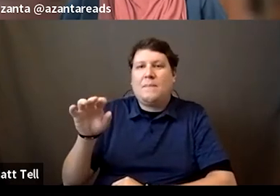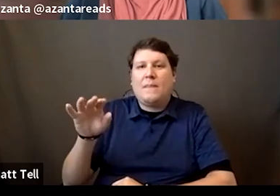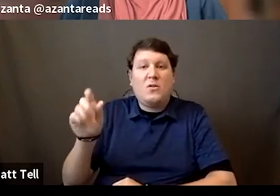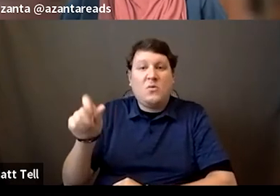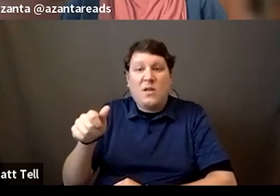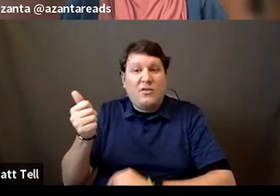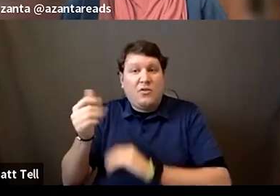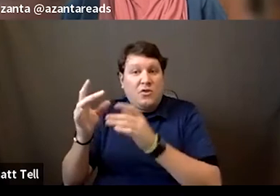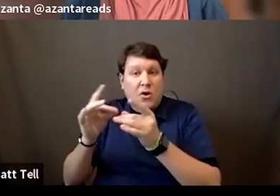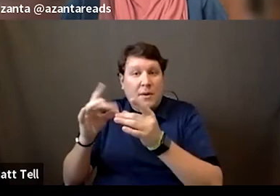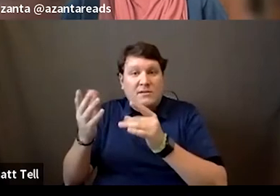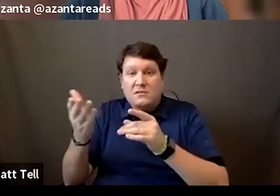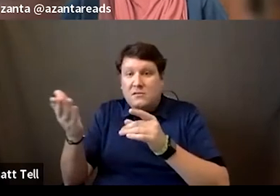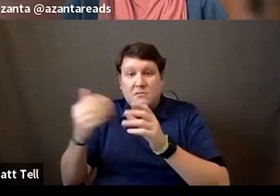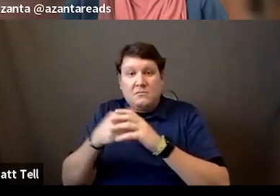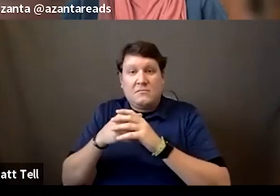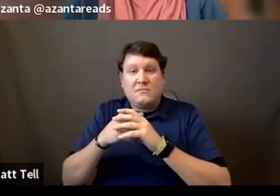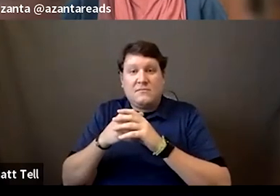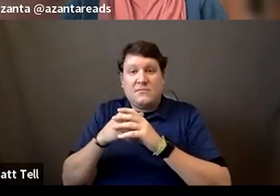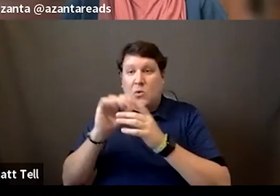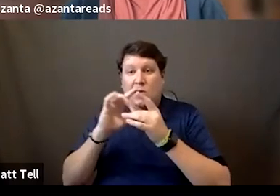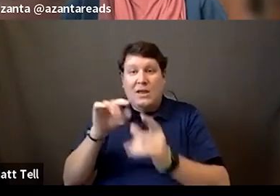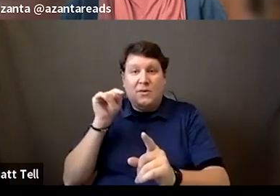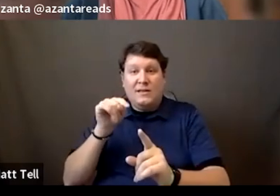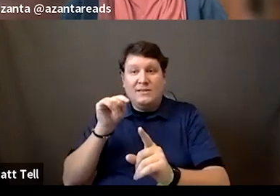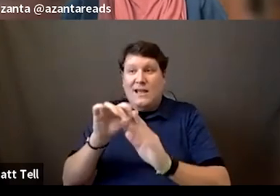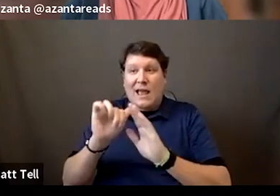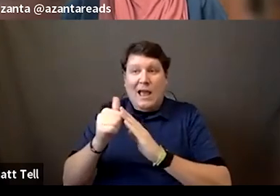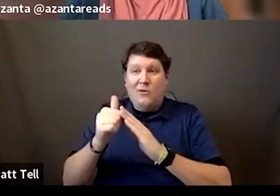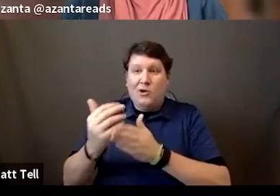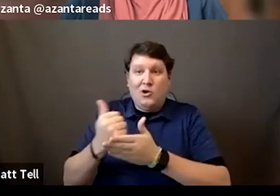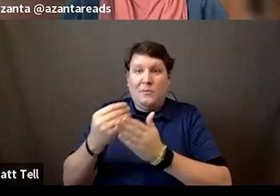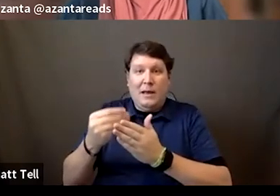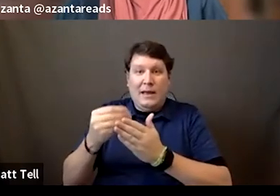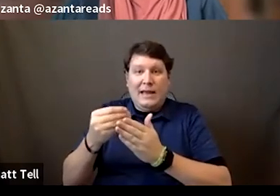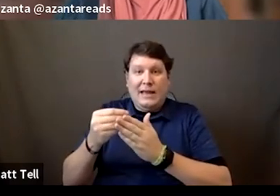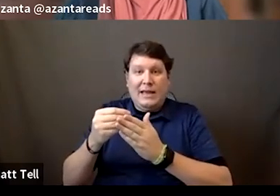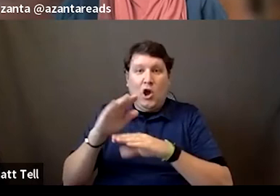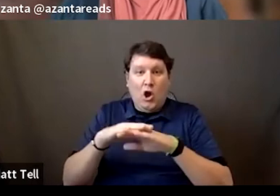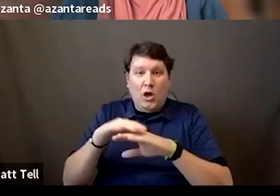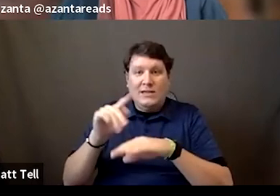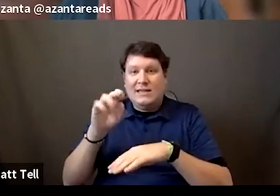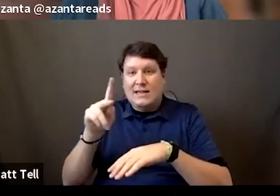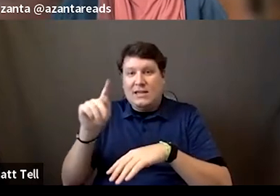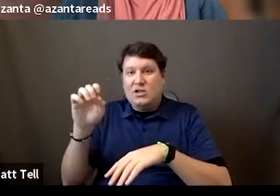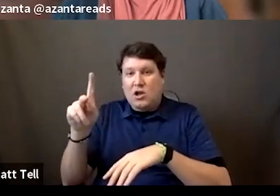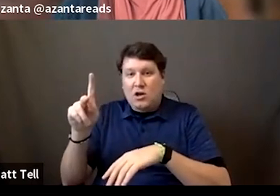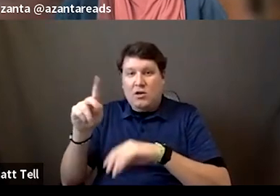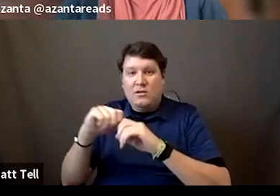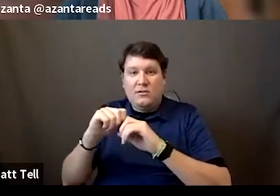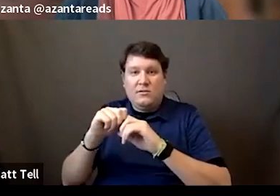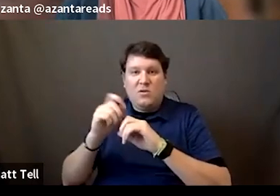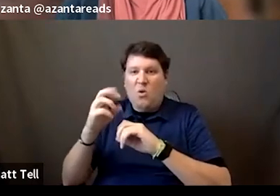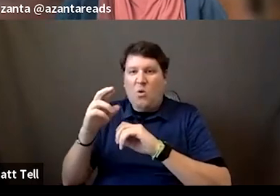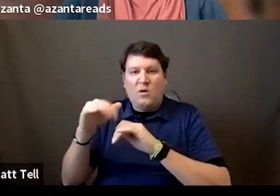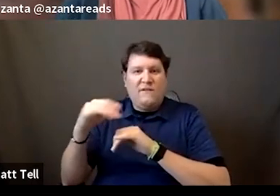jump in with that particular, how to make money on TikTok, or was it sort of the same for you